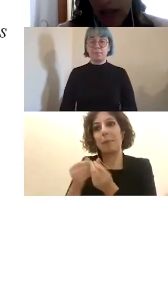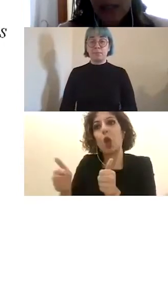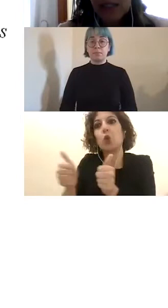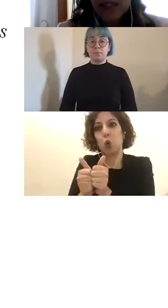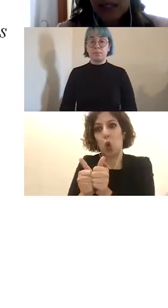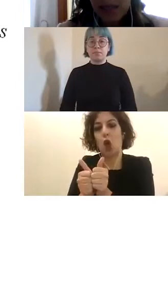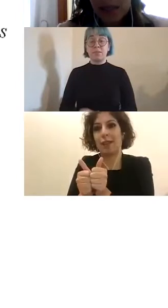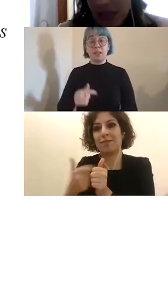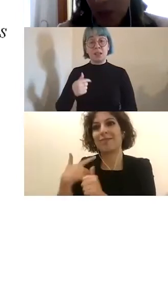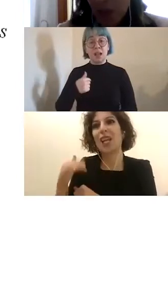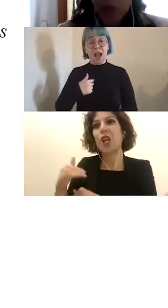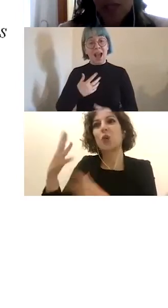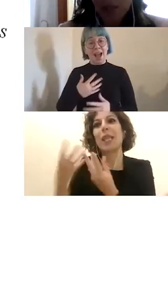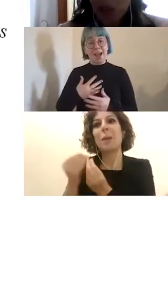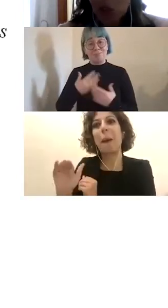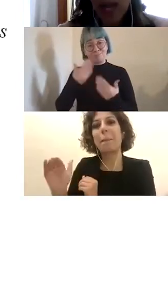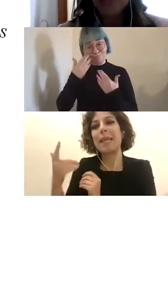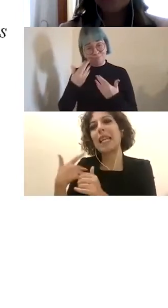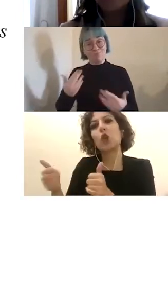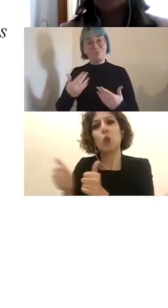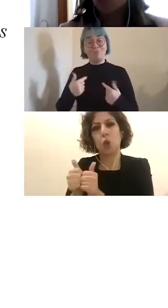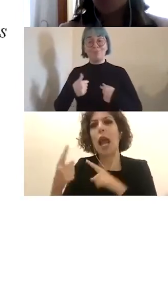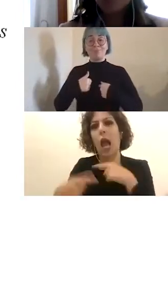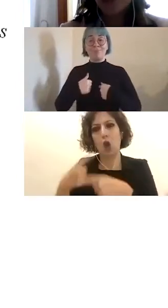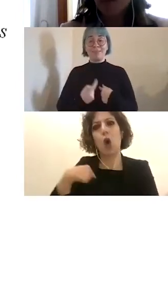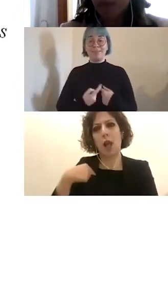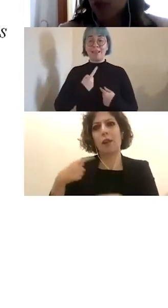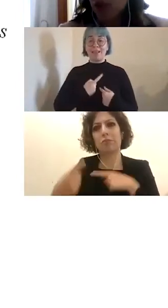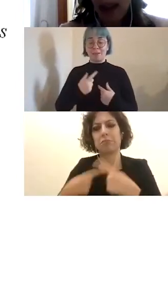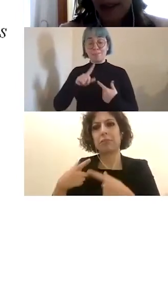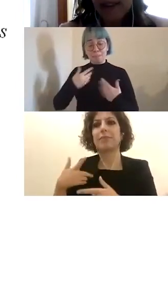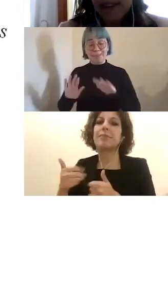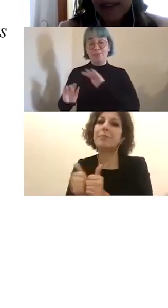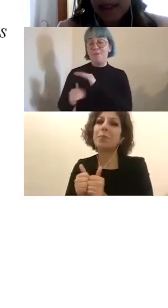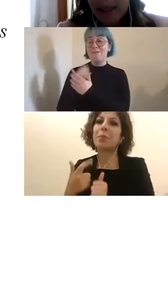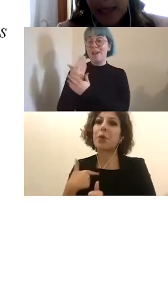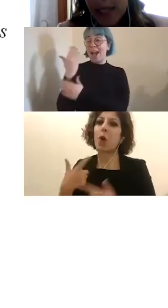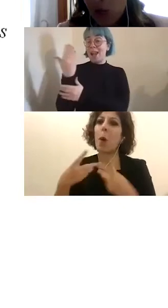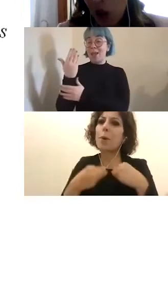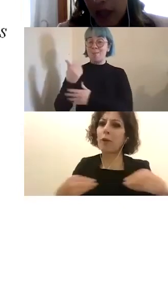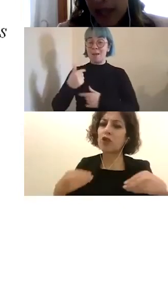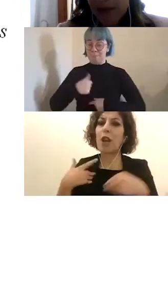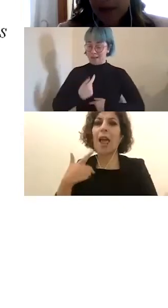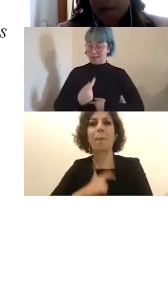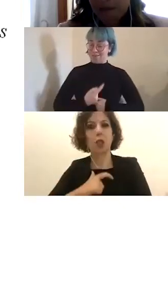have the privilege of having developed and grown myself